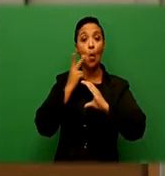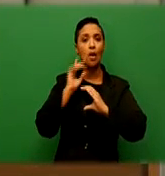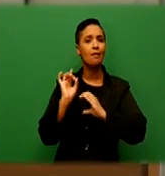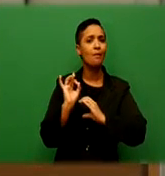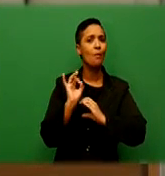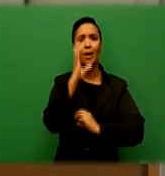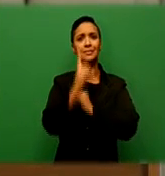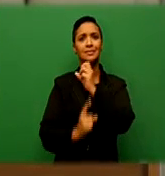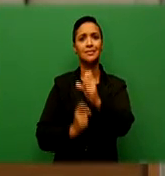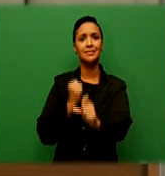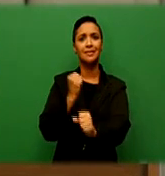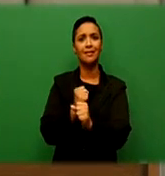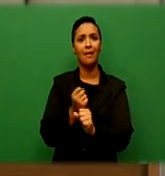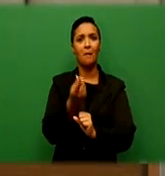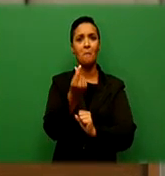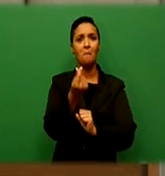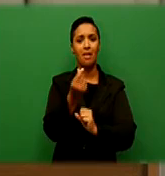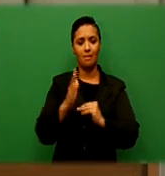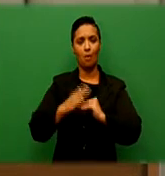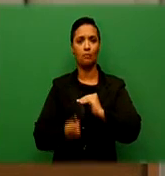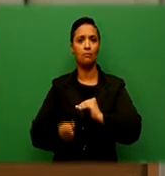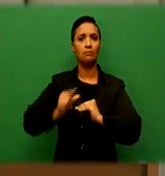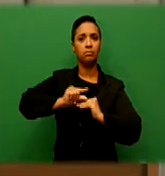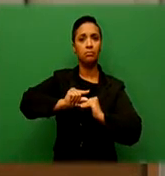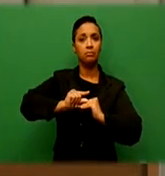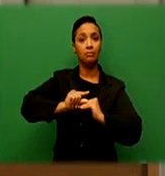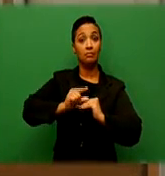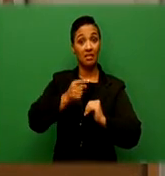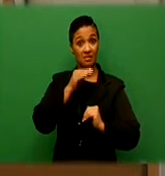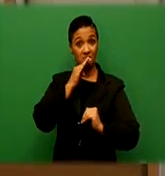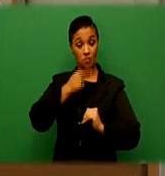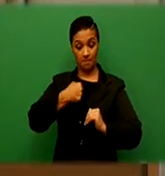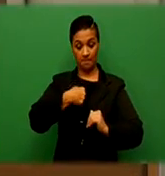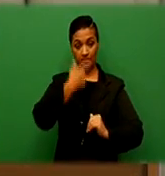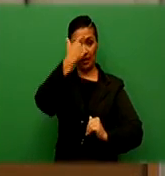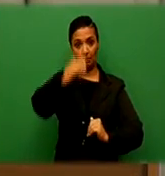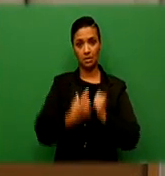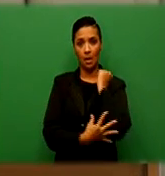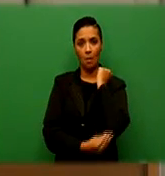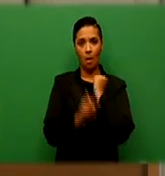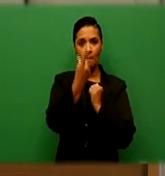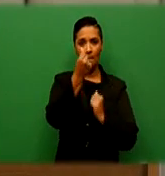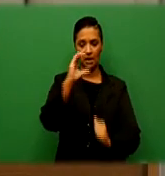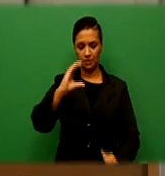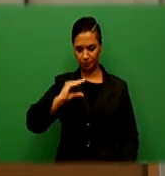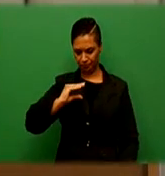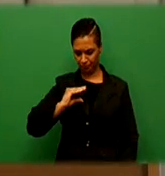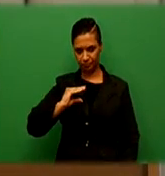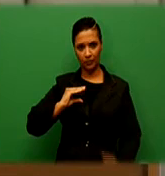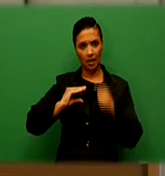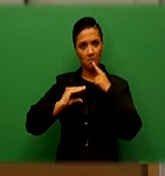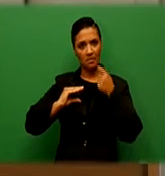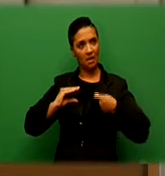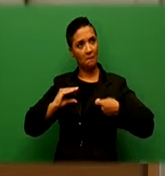And so for as long as prices are rising, the purchasing power of your income is